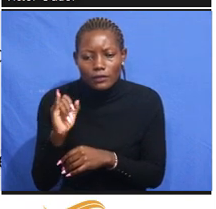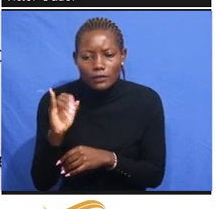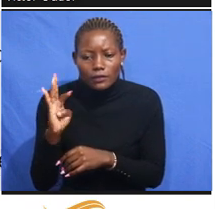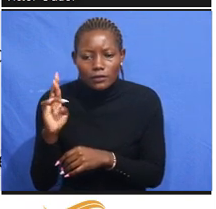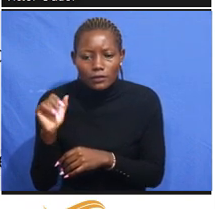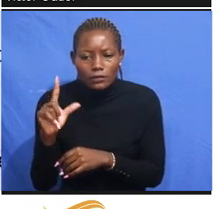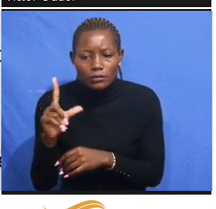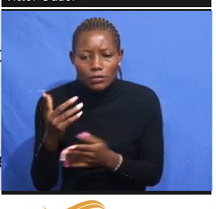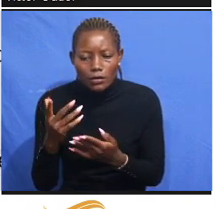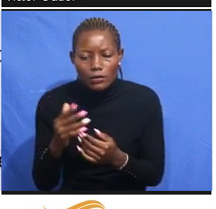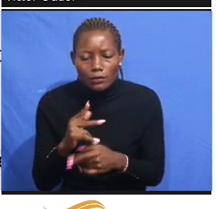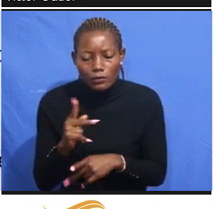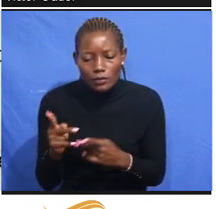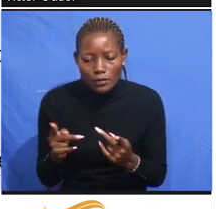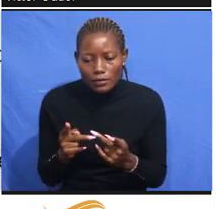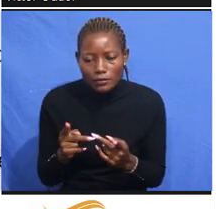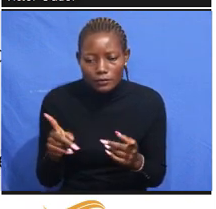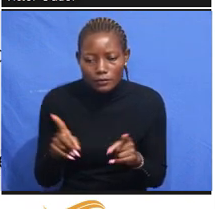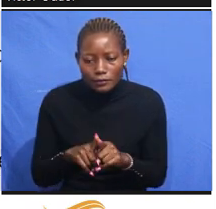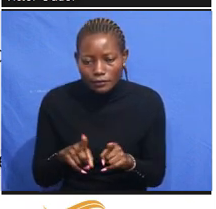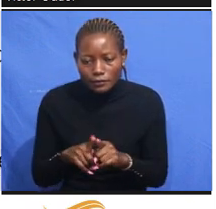some also situation